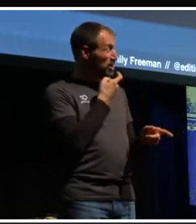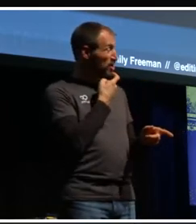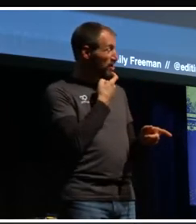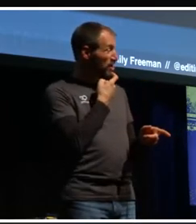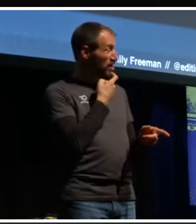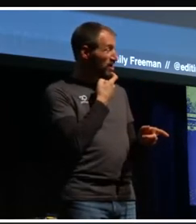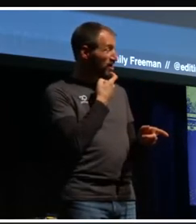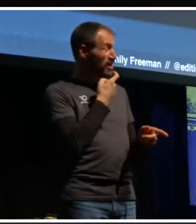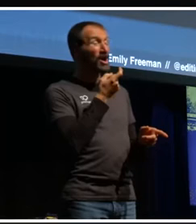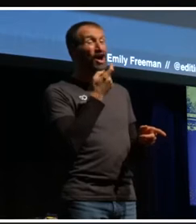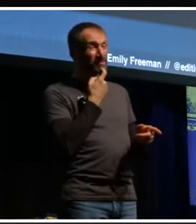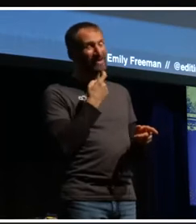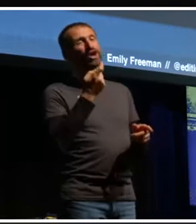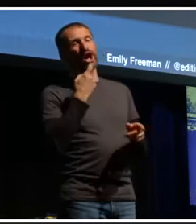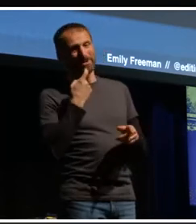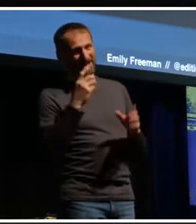Sorry?